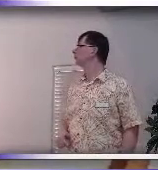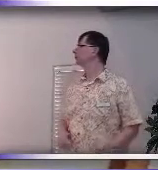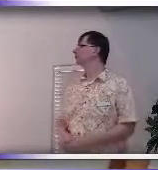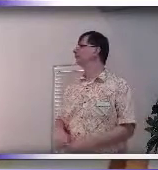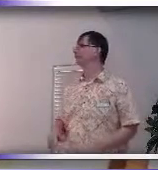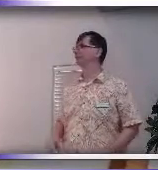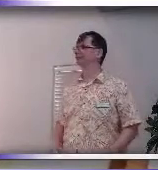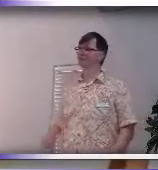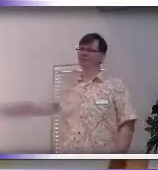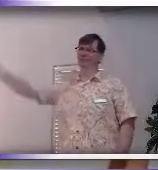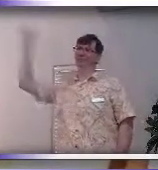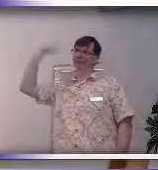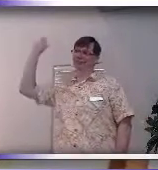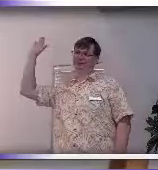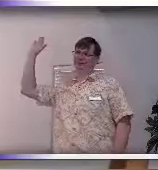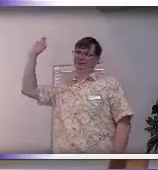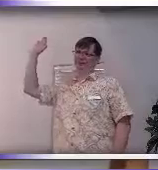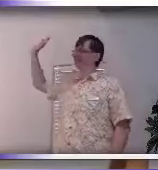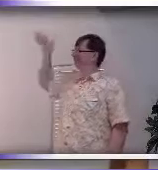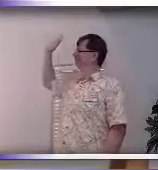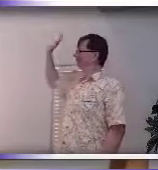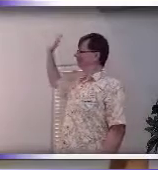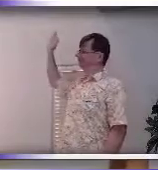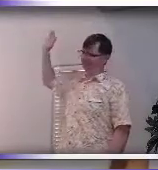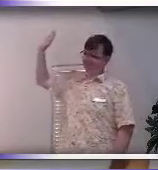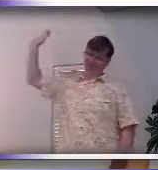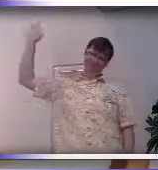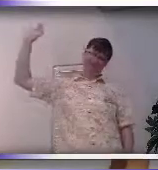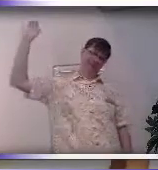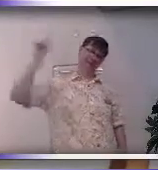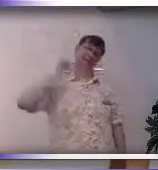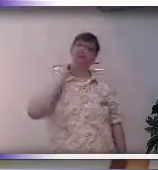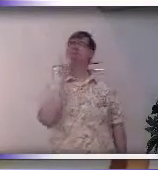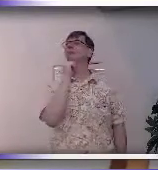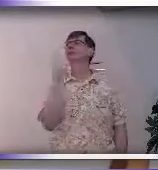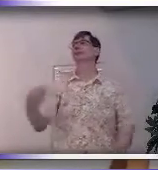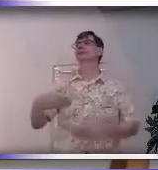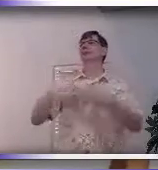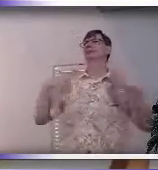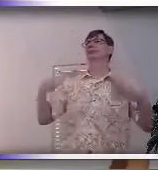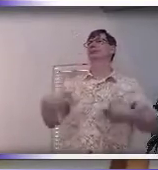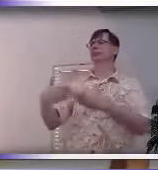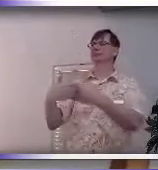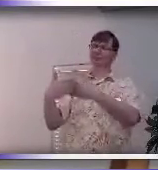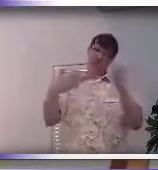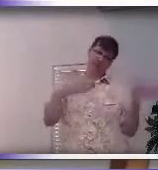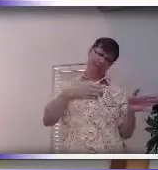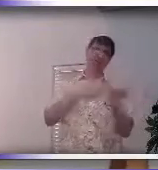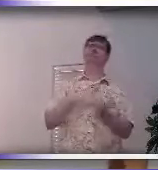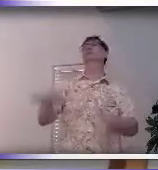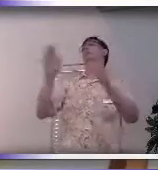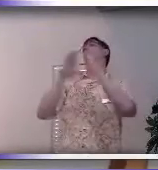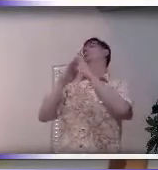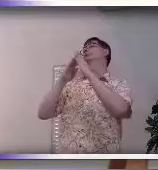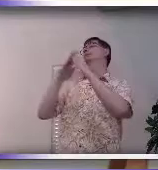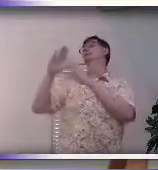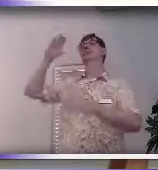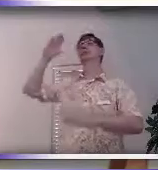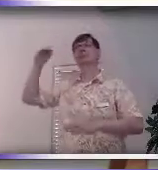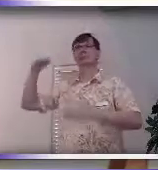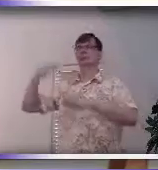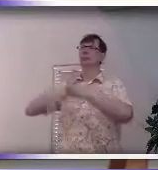house that you are staffed to? Or living adjacent to your house? Maybe they have their own little